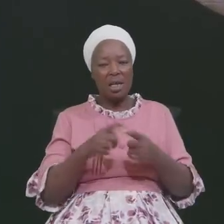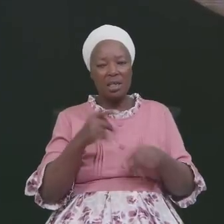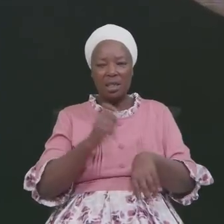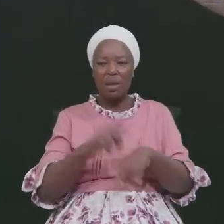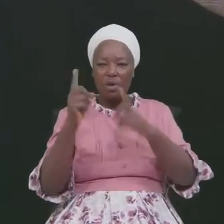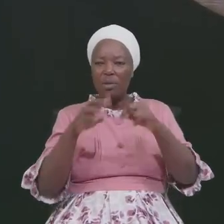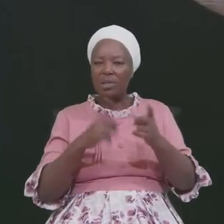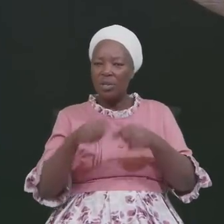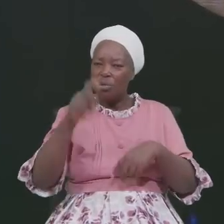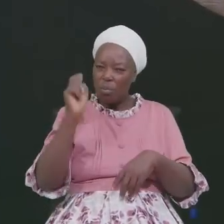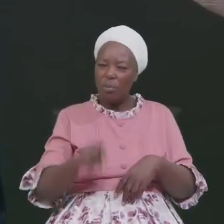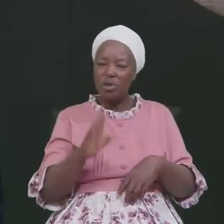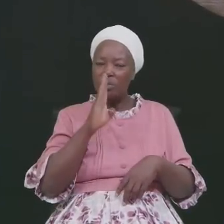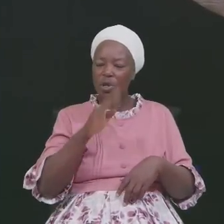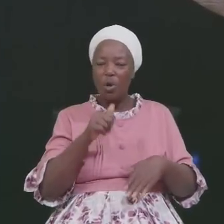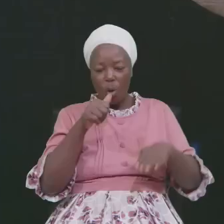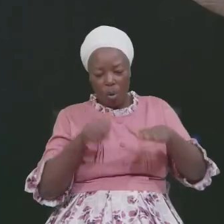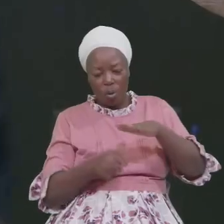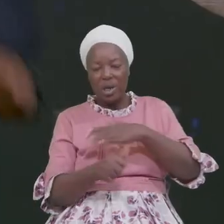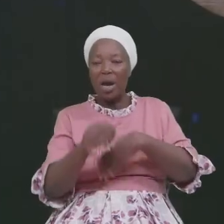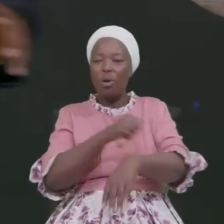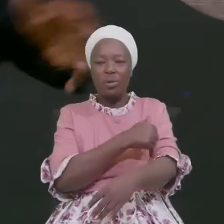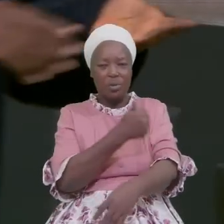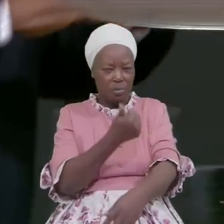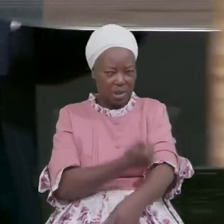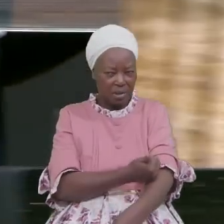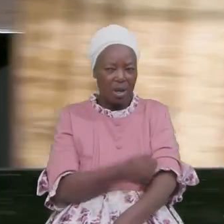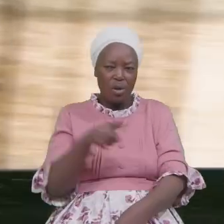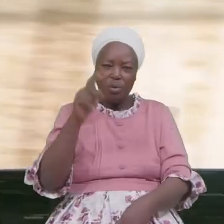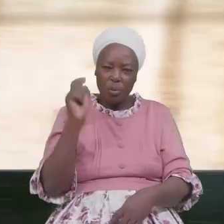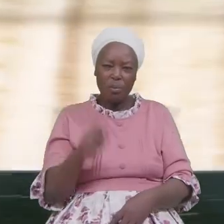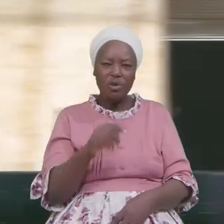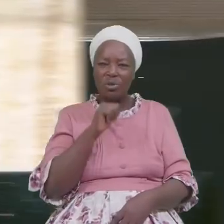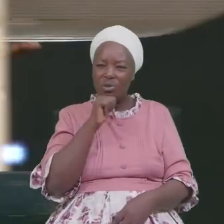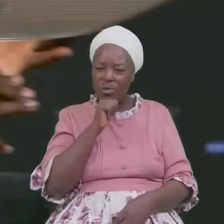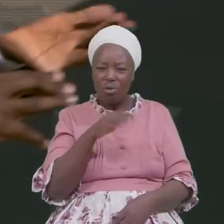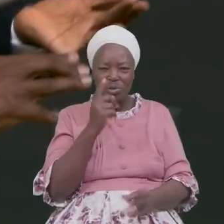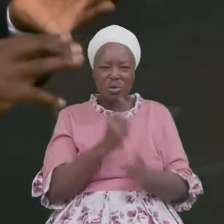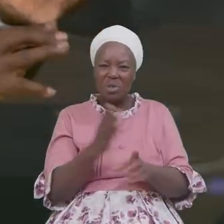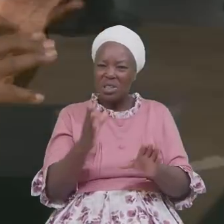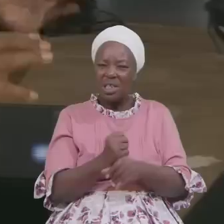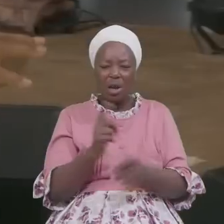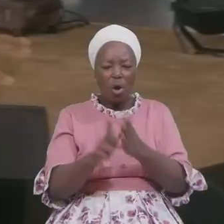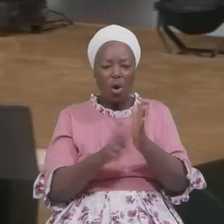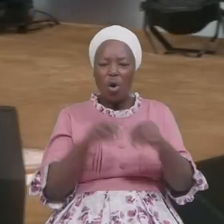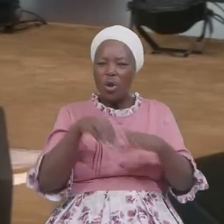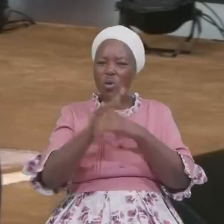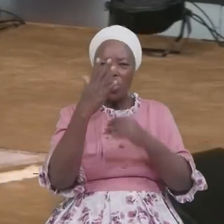be under authority. You must not be independent. You must not